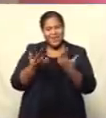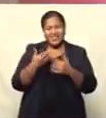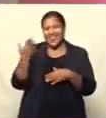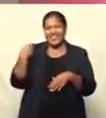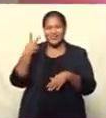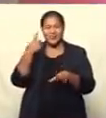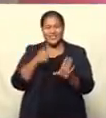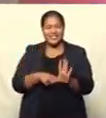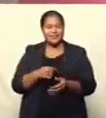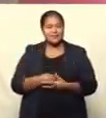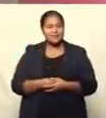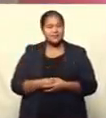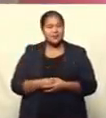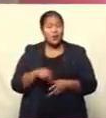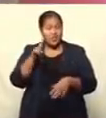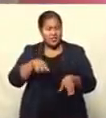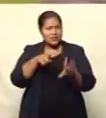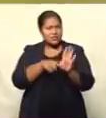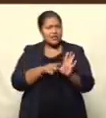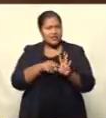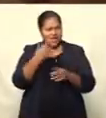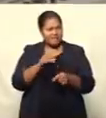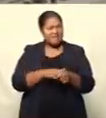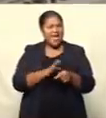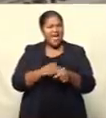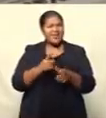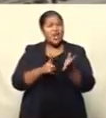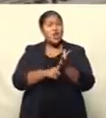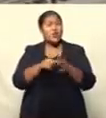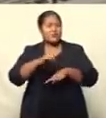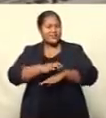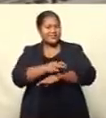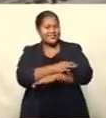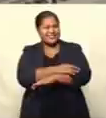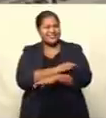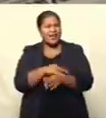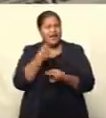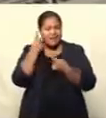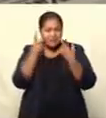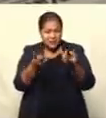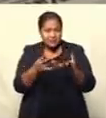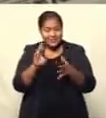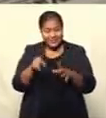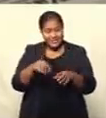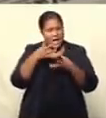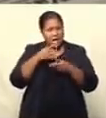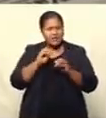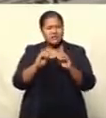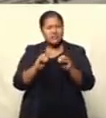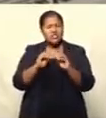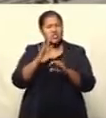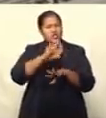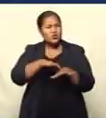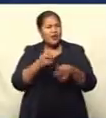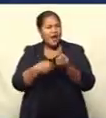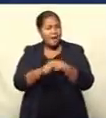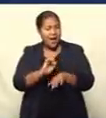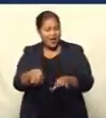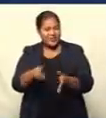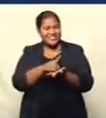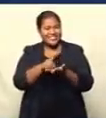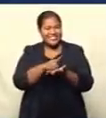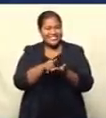With this year's theme being Making Lupus Visible, the foundation is trying to educate children about the disease as well.